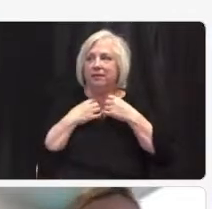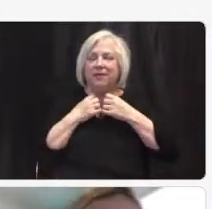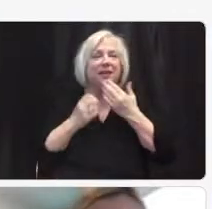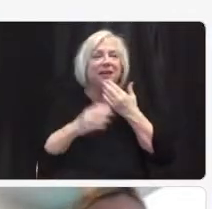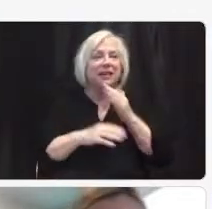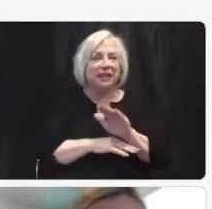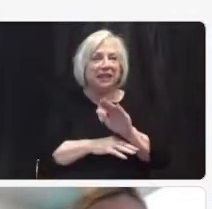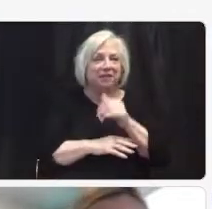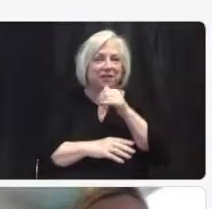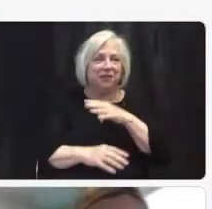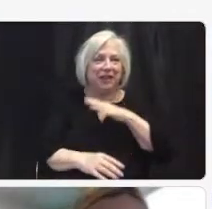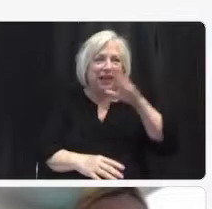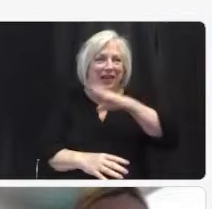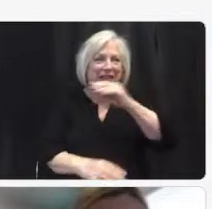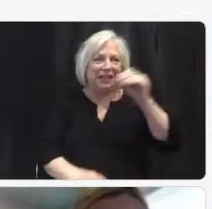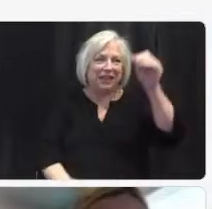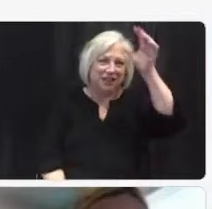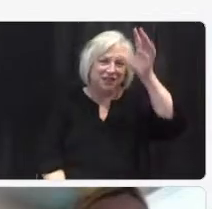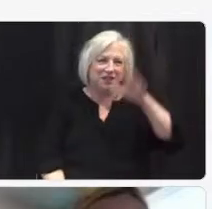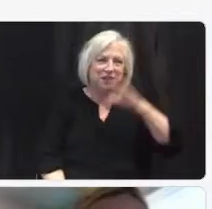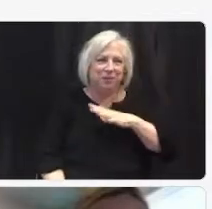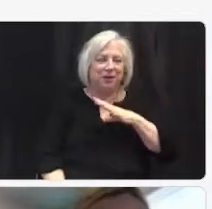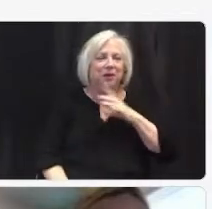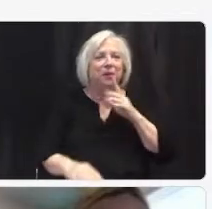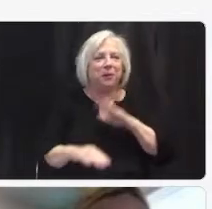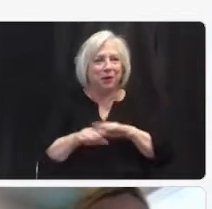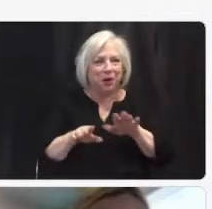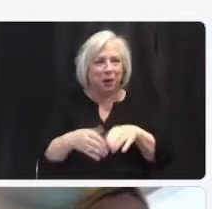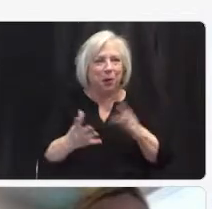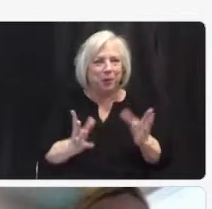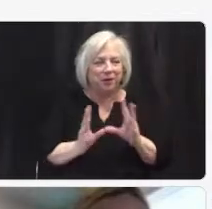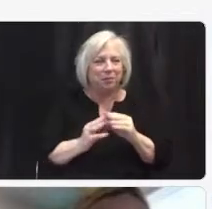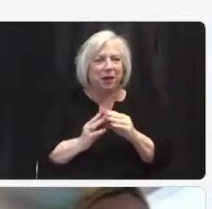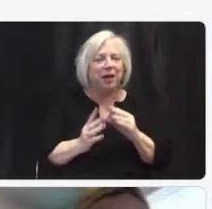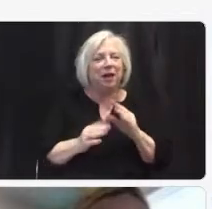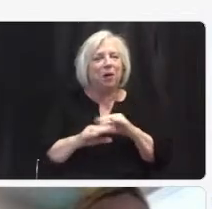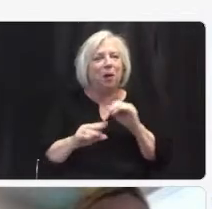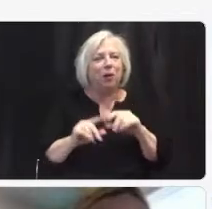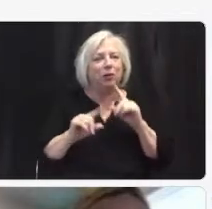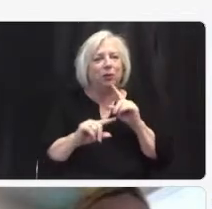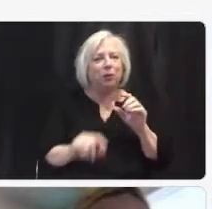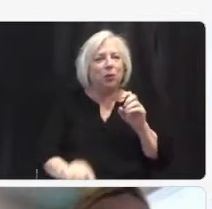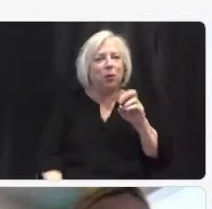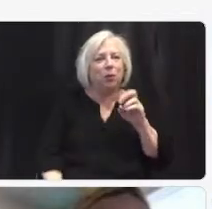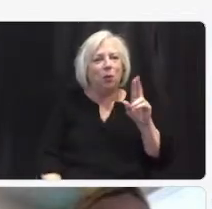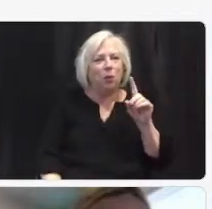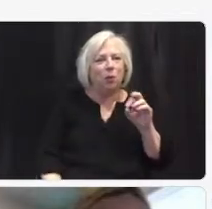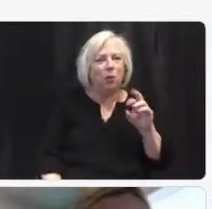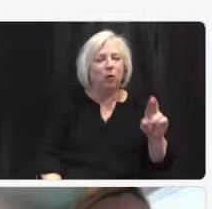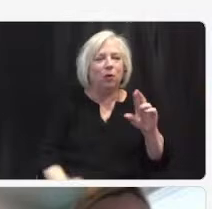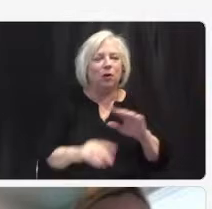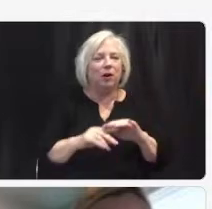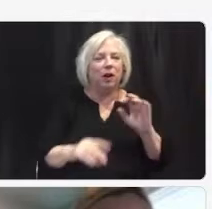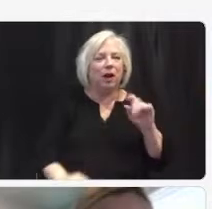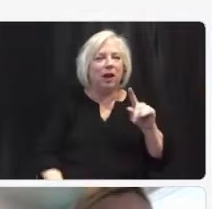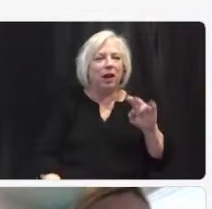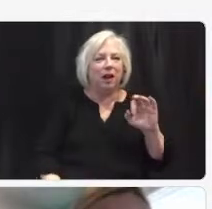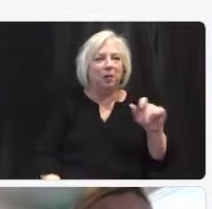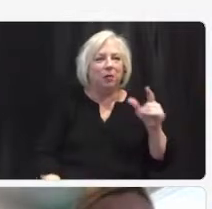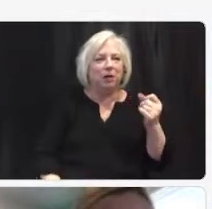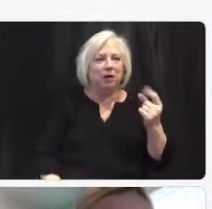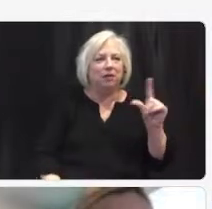All right, good afternoon, ladies and gentlemen. We're going to call this meeting to order in Little Rock Planning Commission here on April 11th,